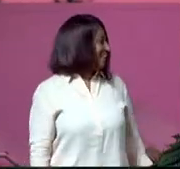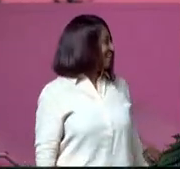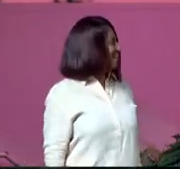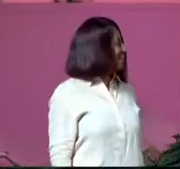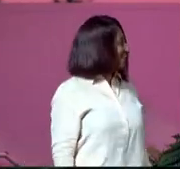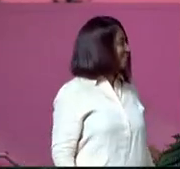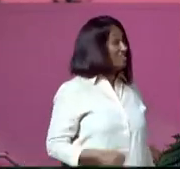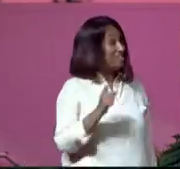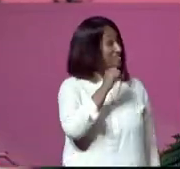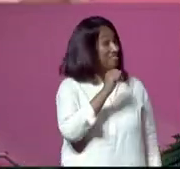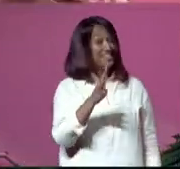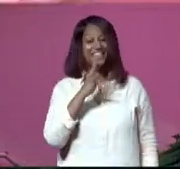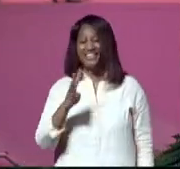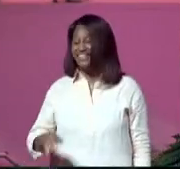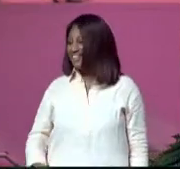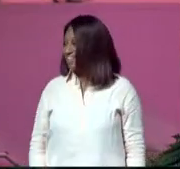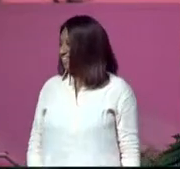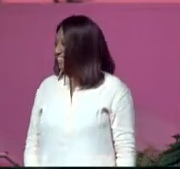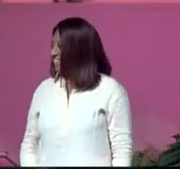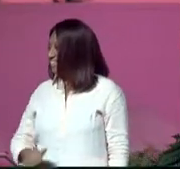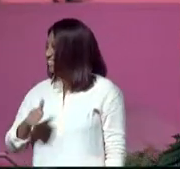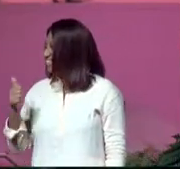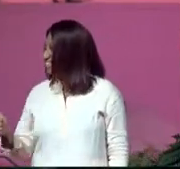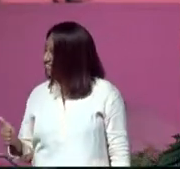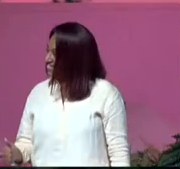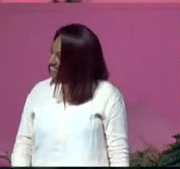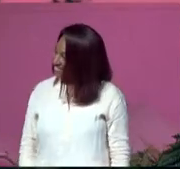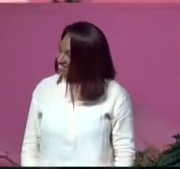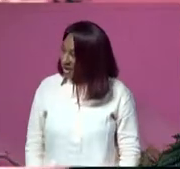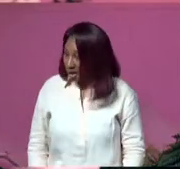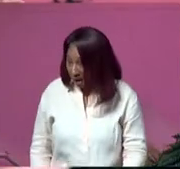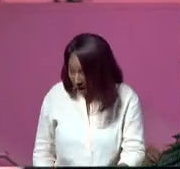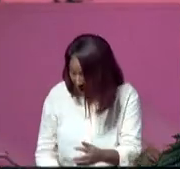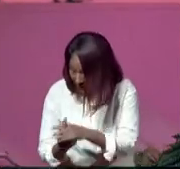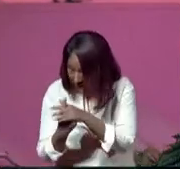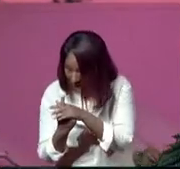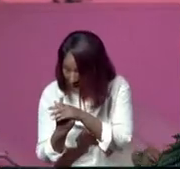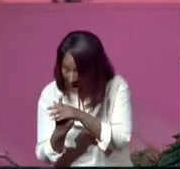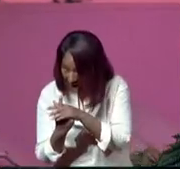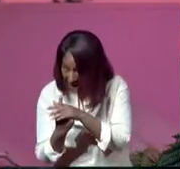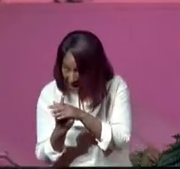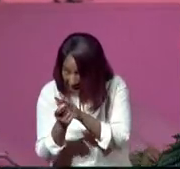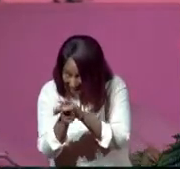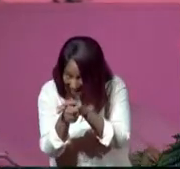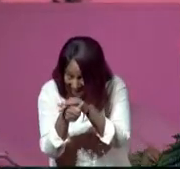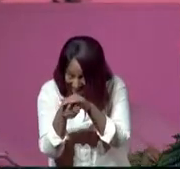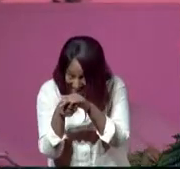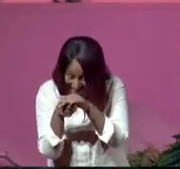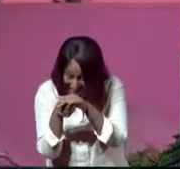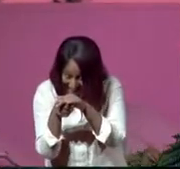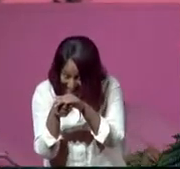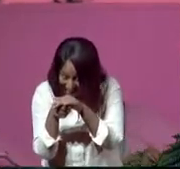Y'all ain't talking. Others who slid in the DMs.